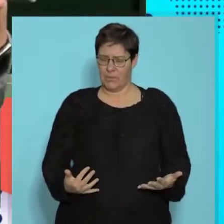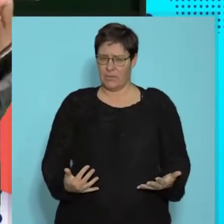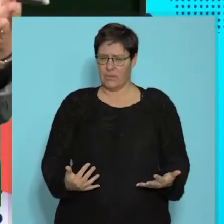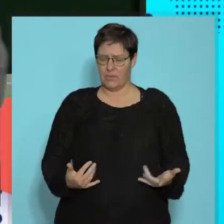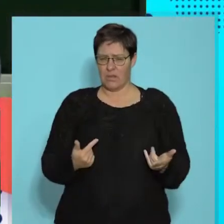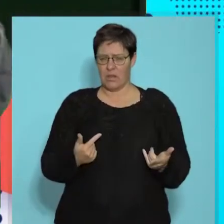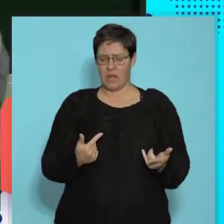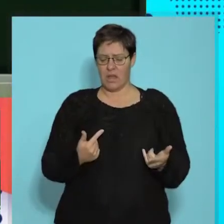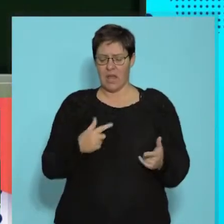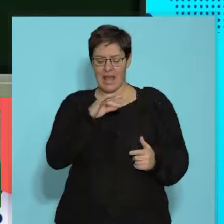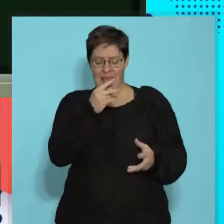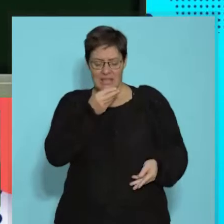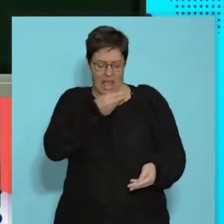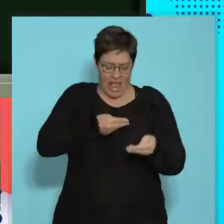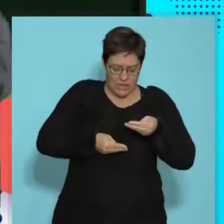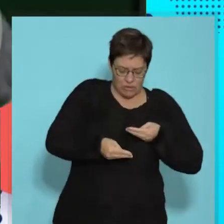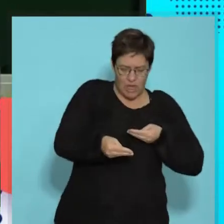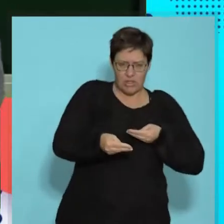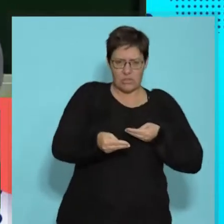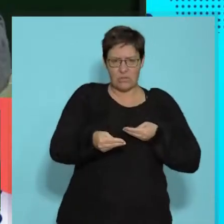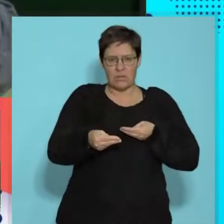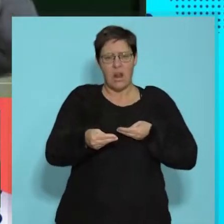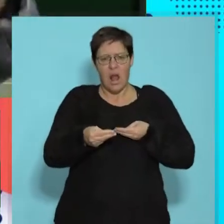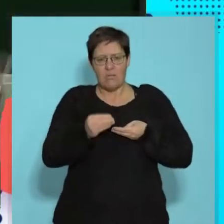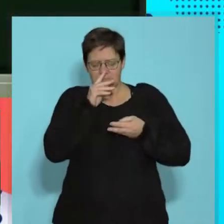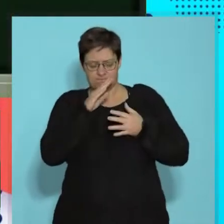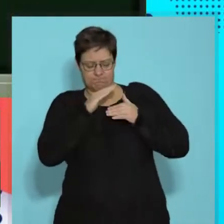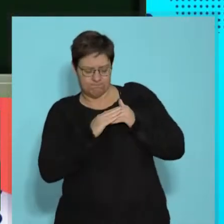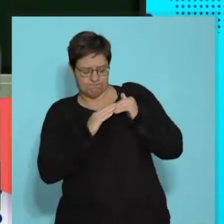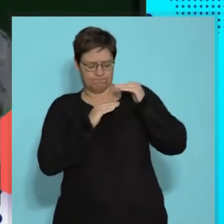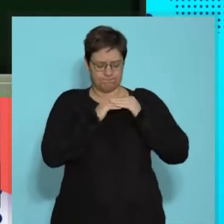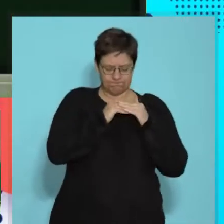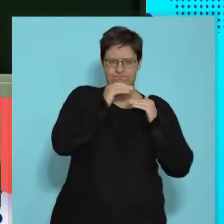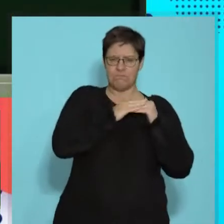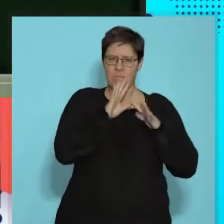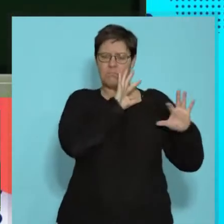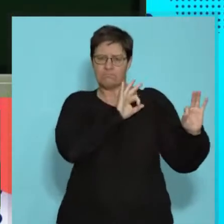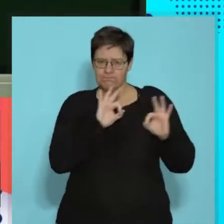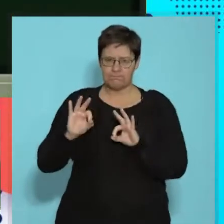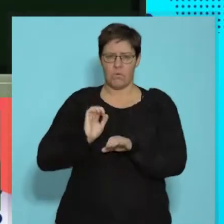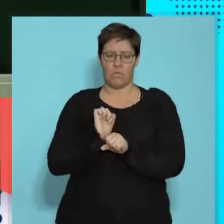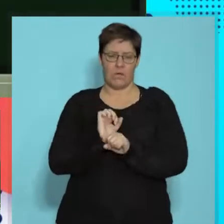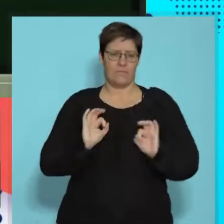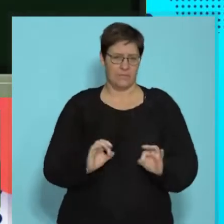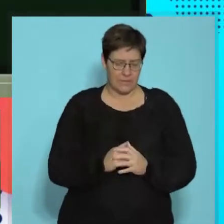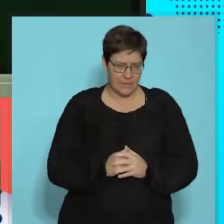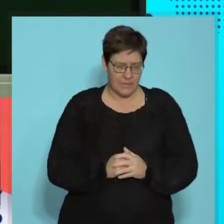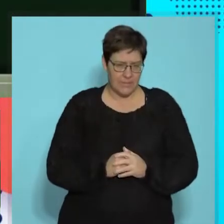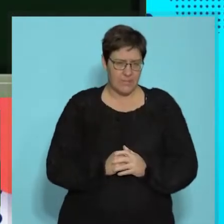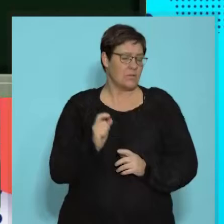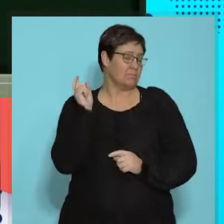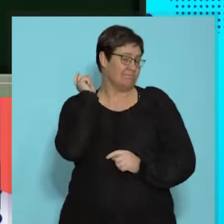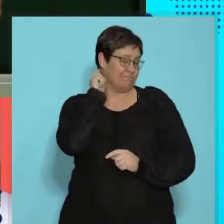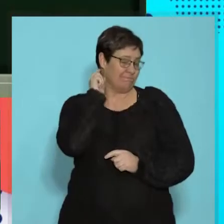my gas exchange surface, what should it be built like so in order that it can function properly? So we've got